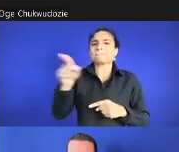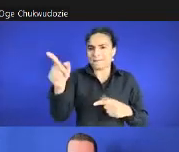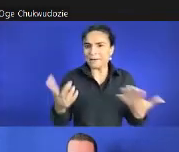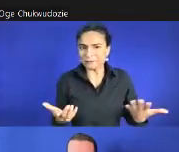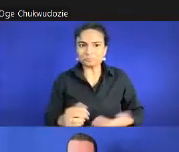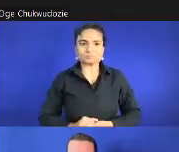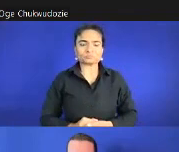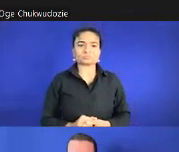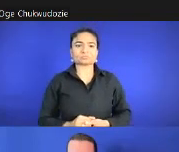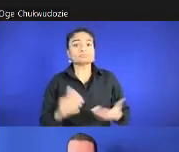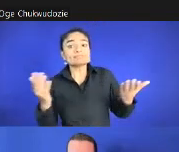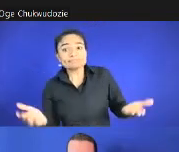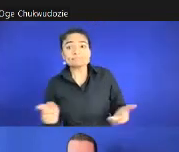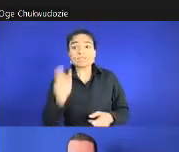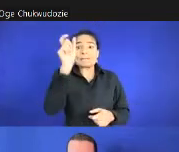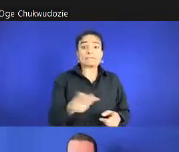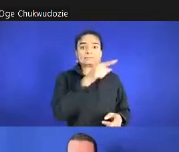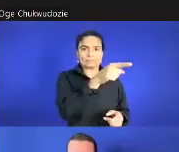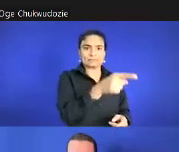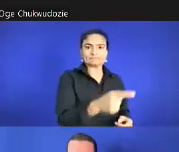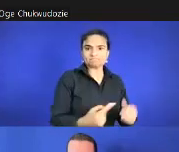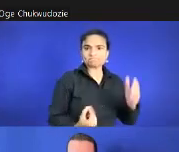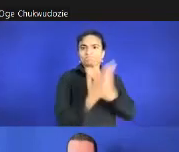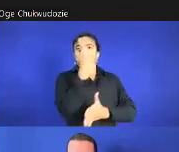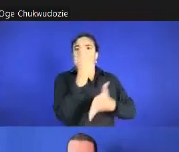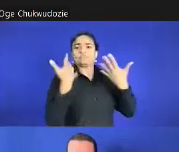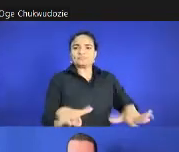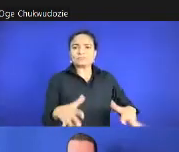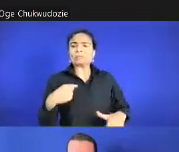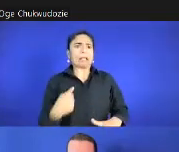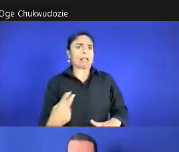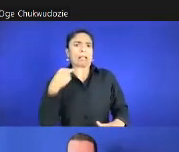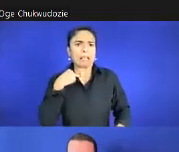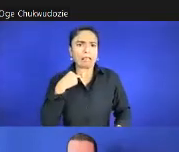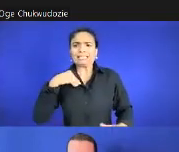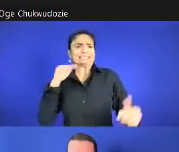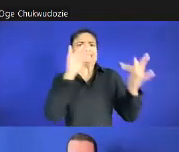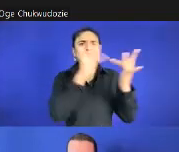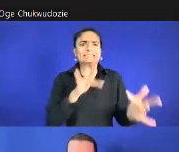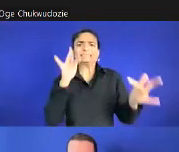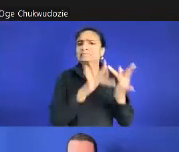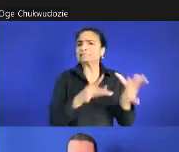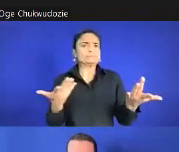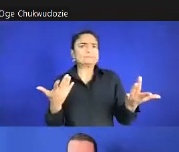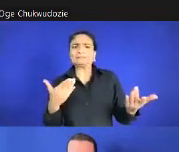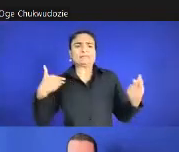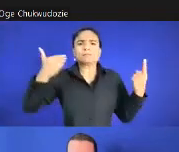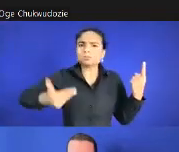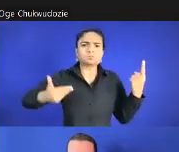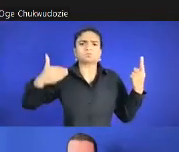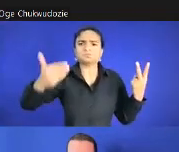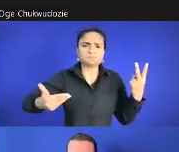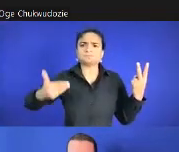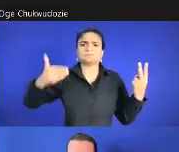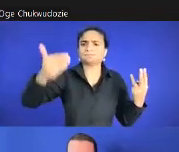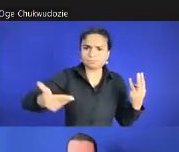we got back to him, he said, oh, I thought that you were not even going to do anything about it. I had almost forgotten about the